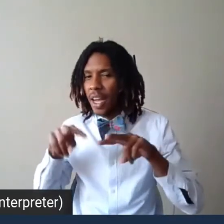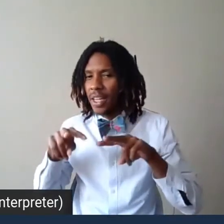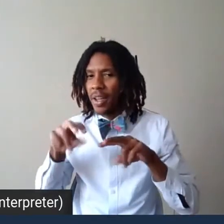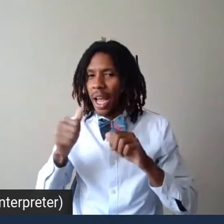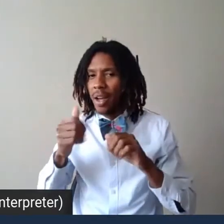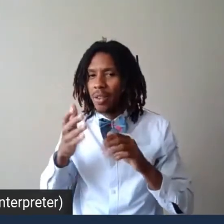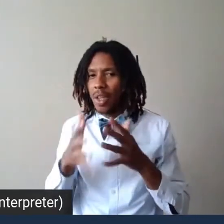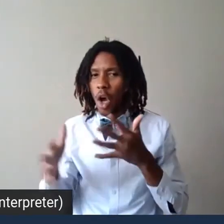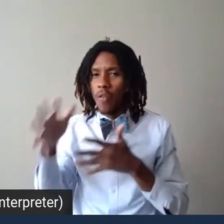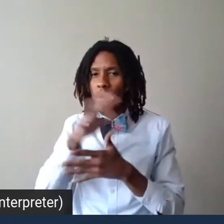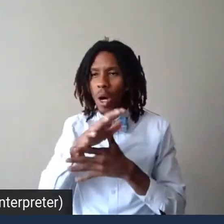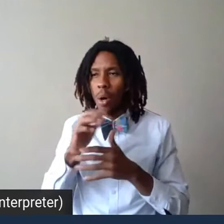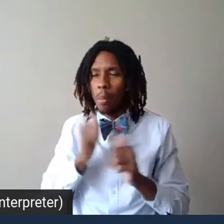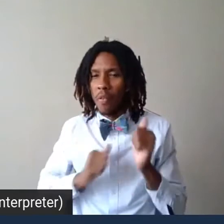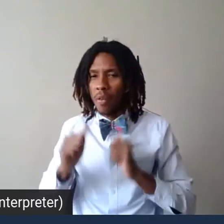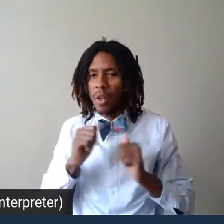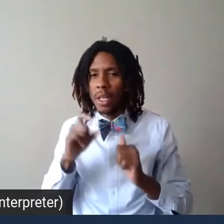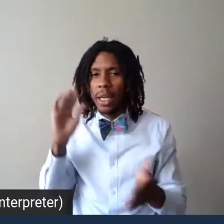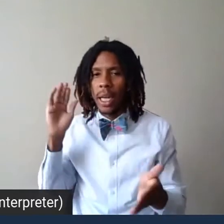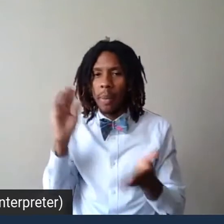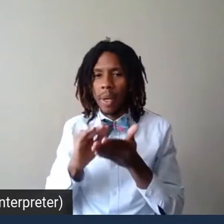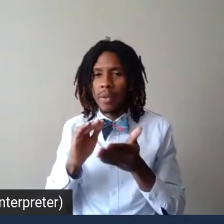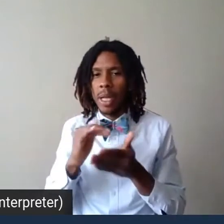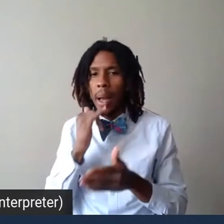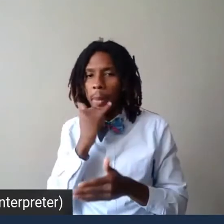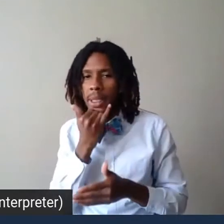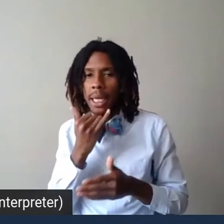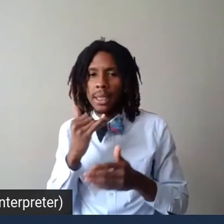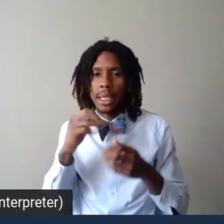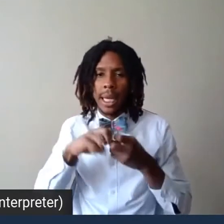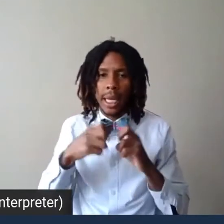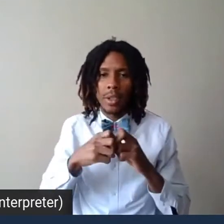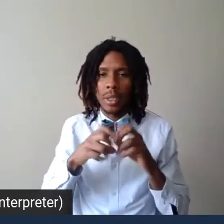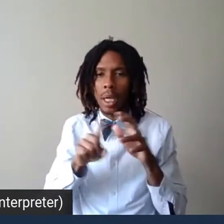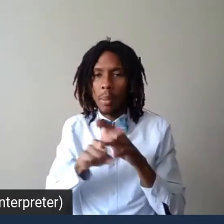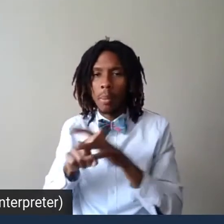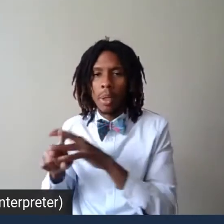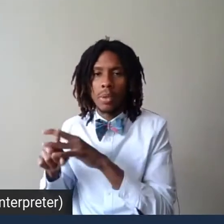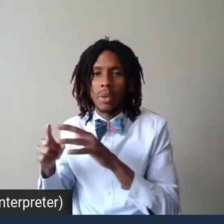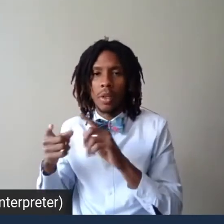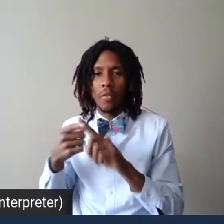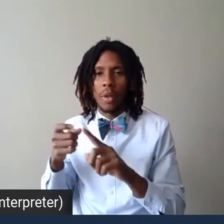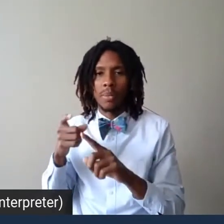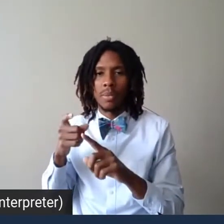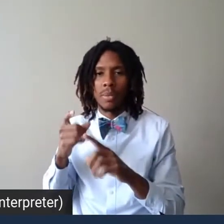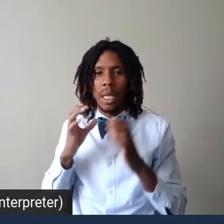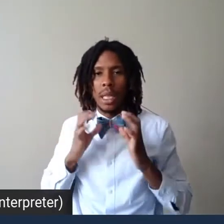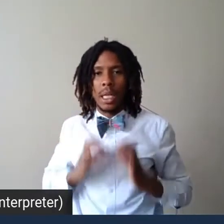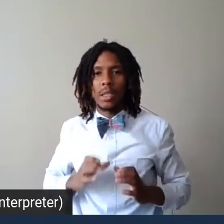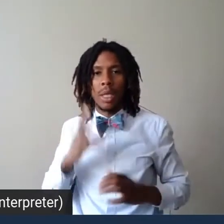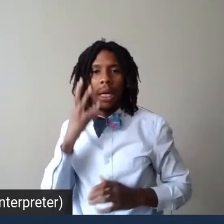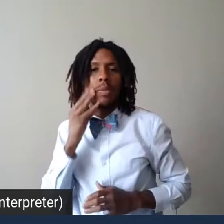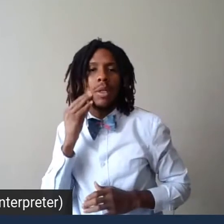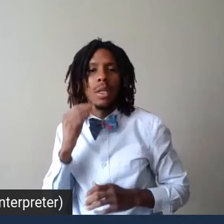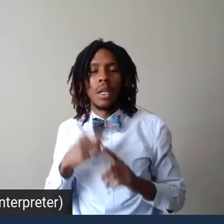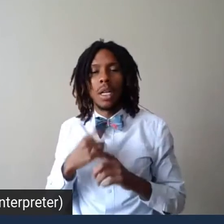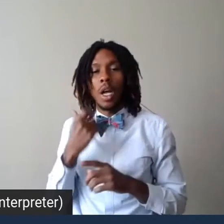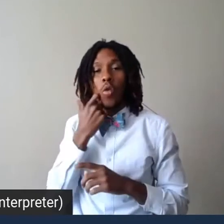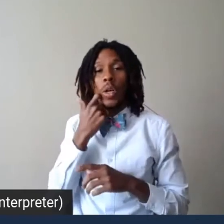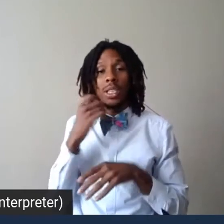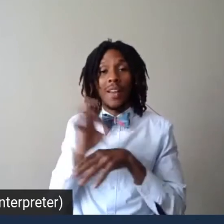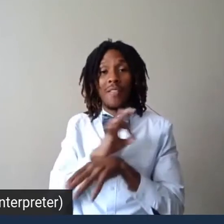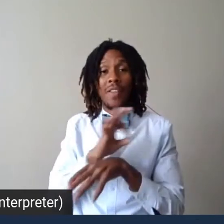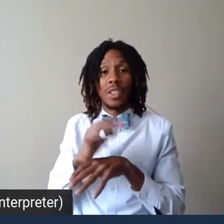performing, so that they can minimize the bugs and issues that end customers get to see. The recent functionality that we've